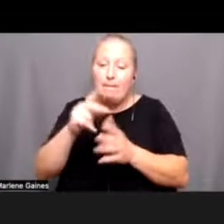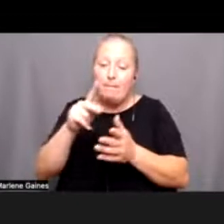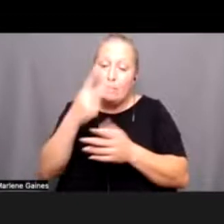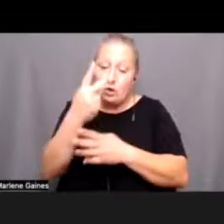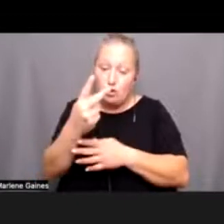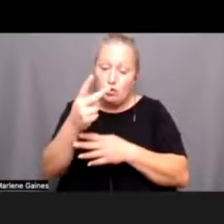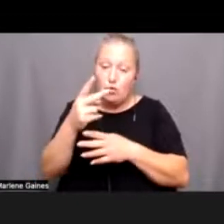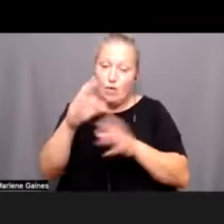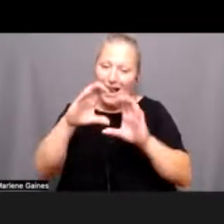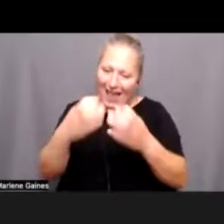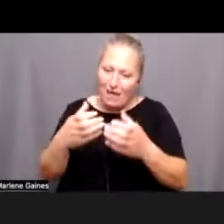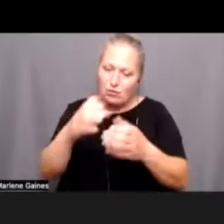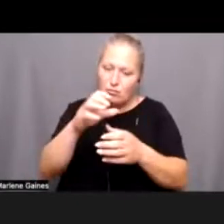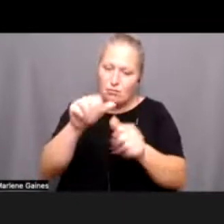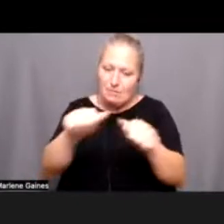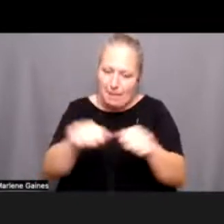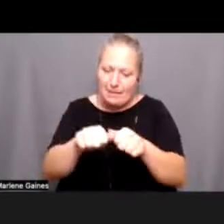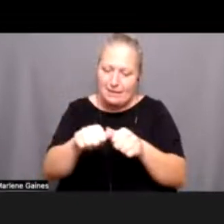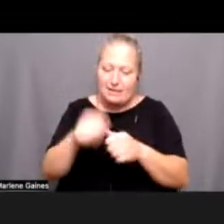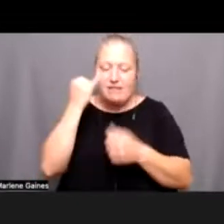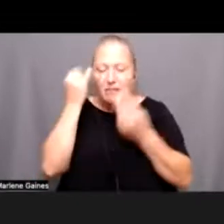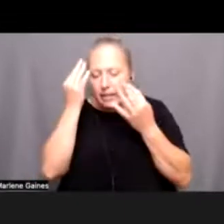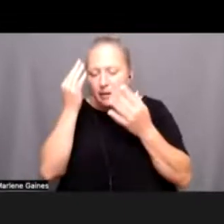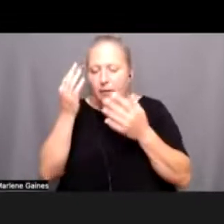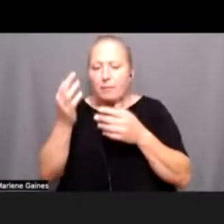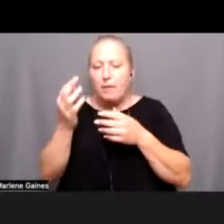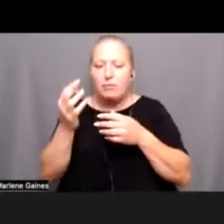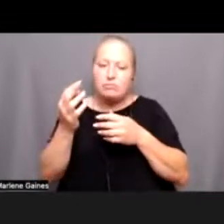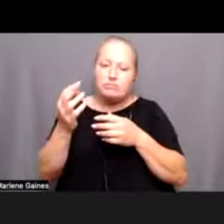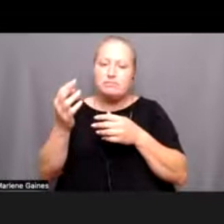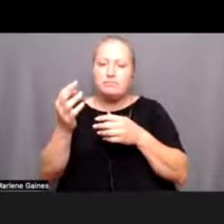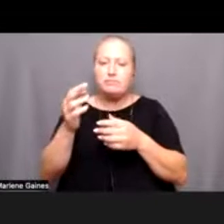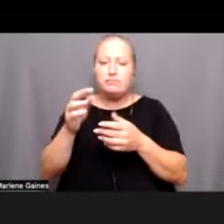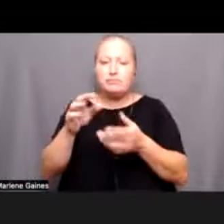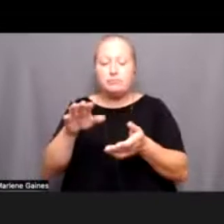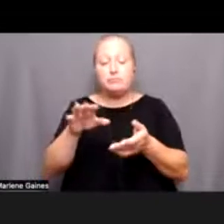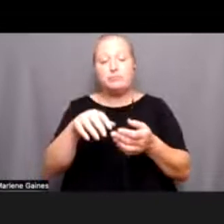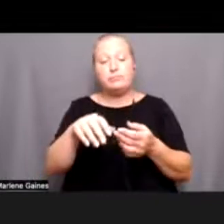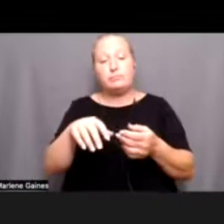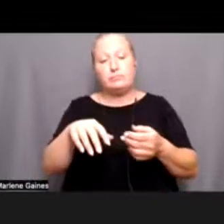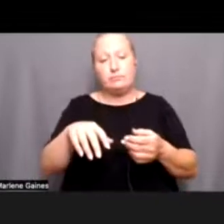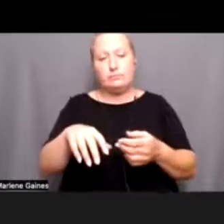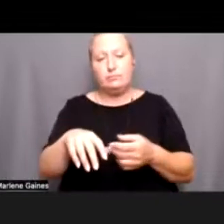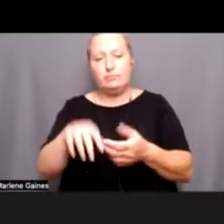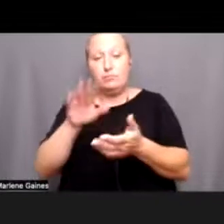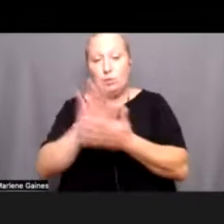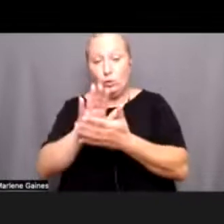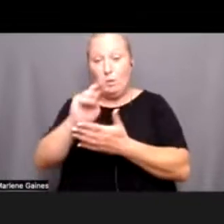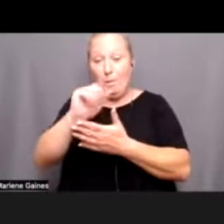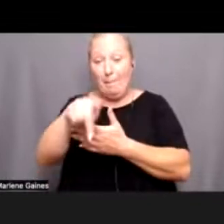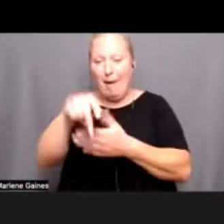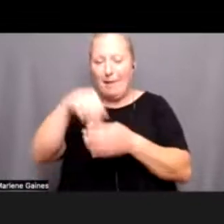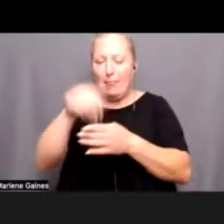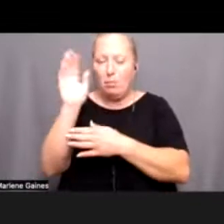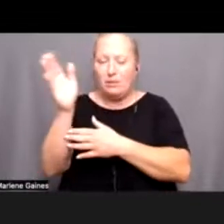classroom spaces. So if you want to think about the school map that's included in the presentation